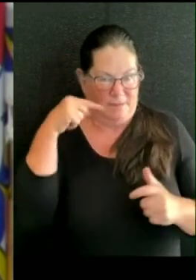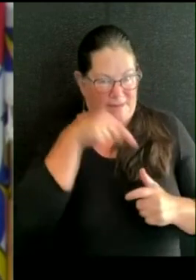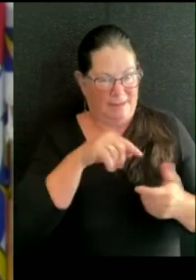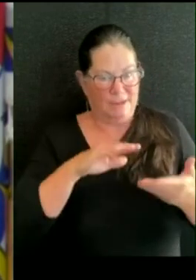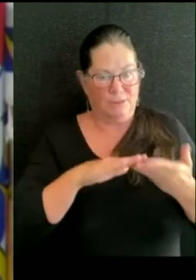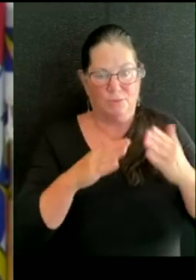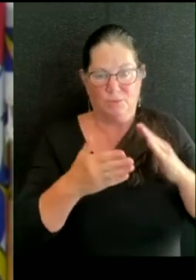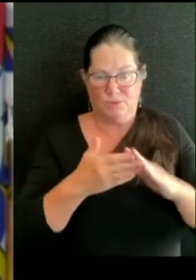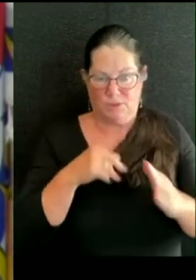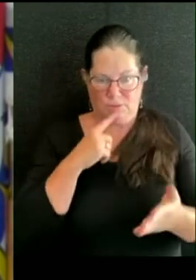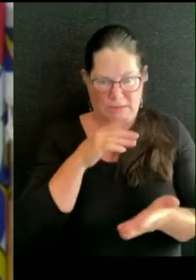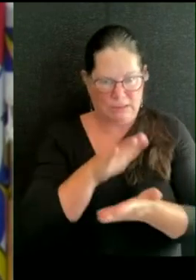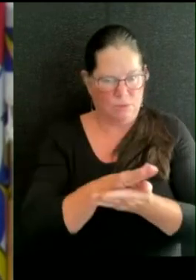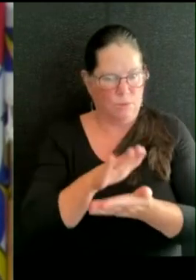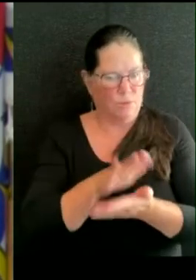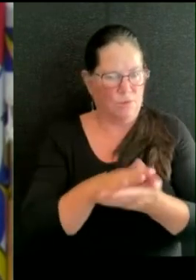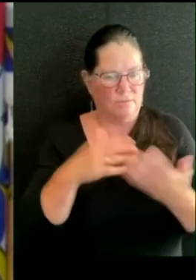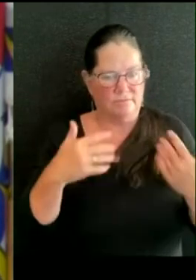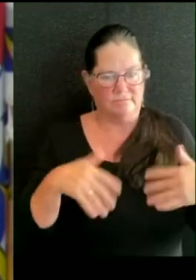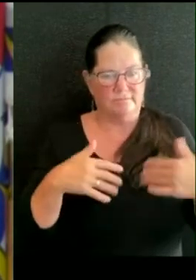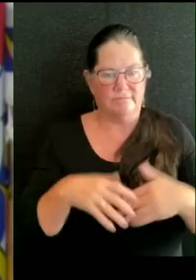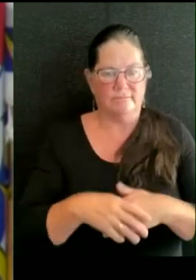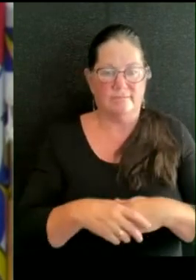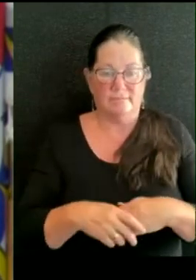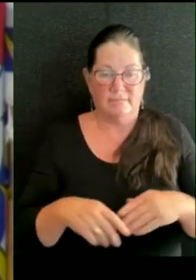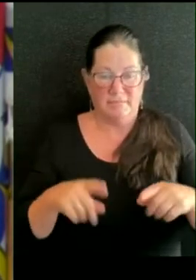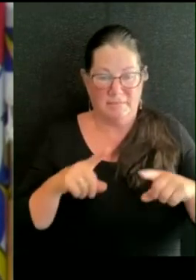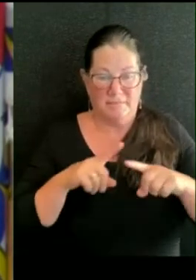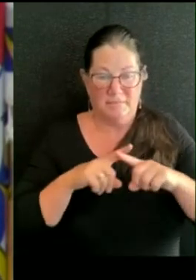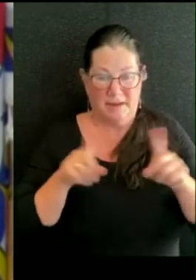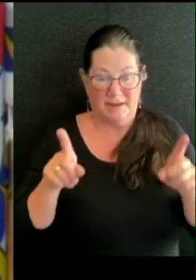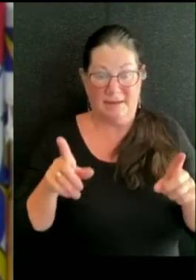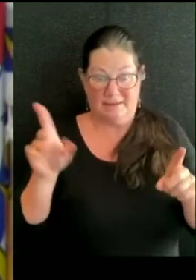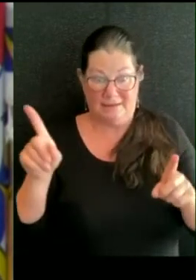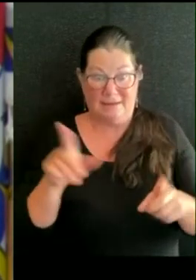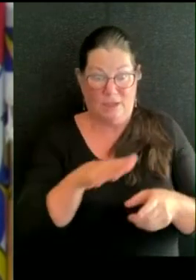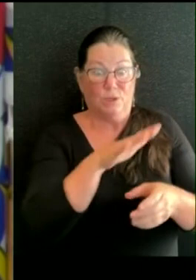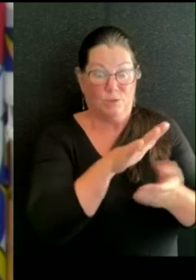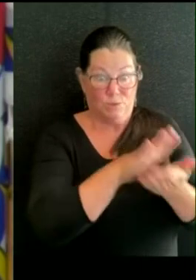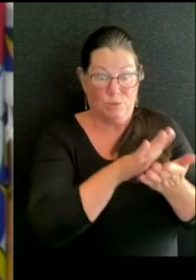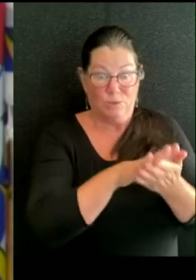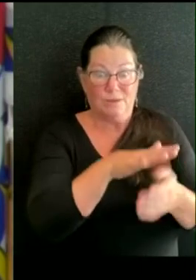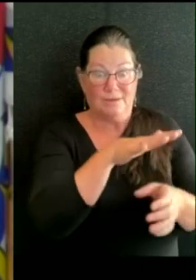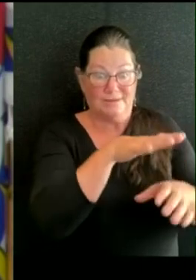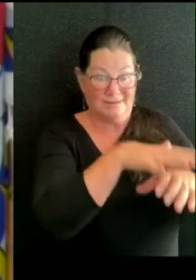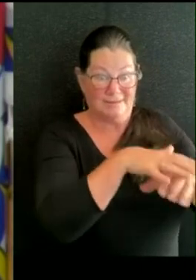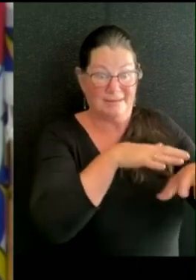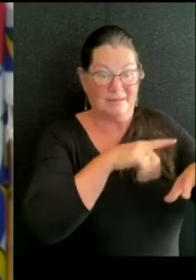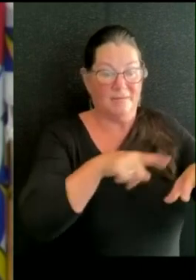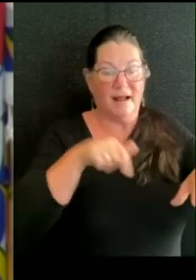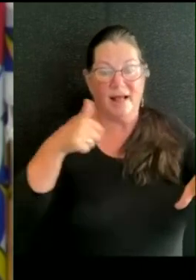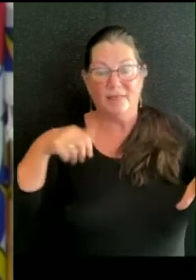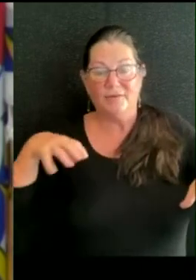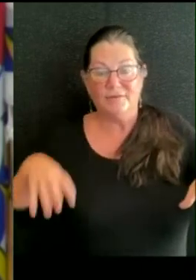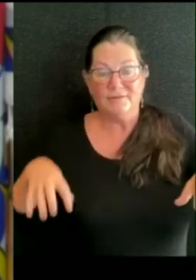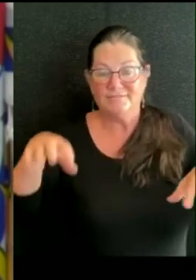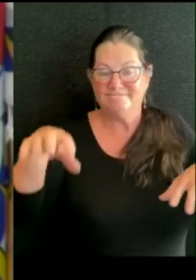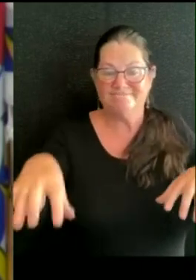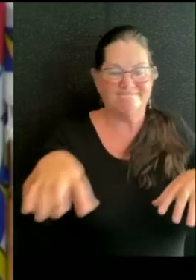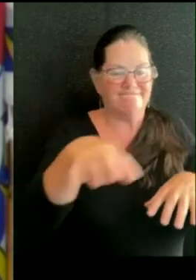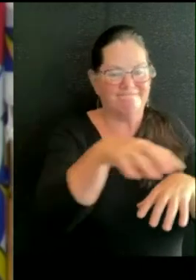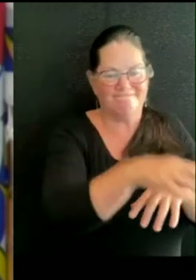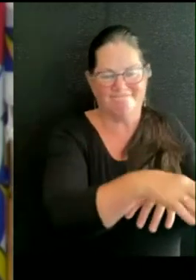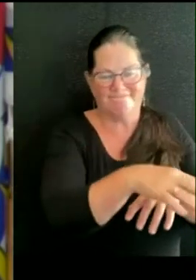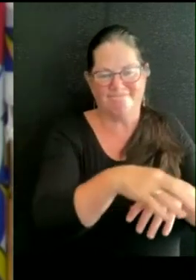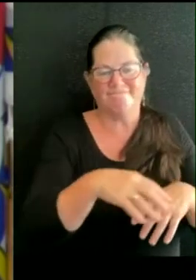But in the neighborhoods nearby, in many cases, it will be days or in some even weeks before people